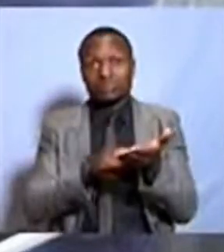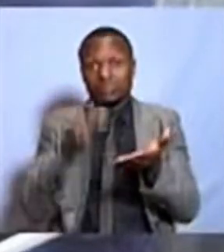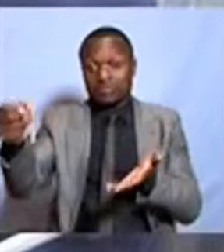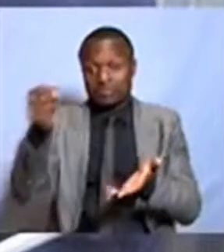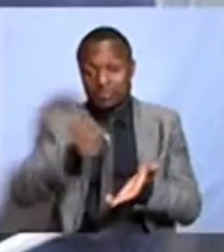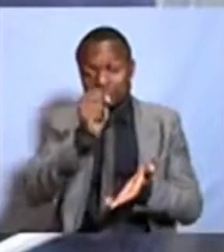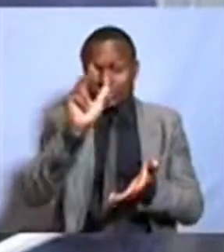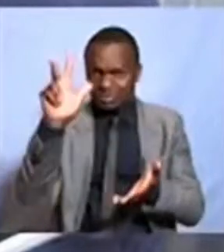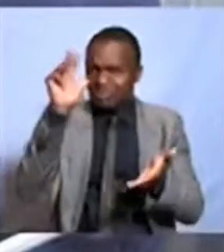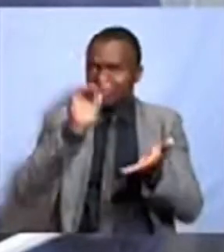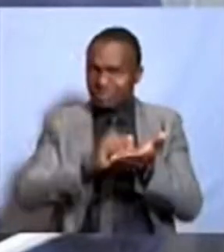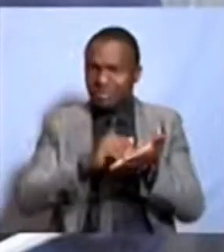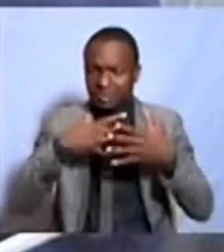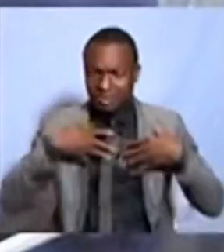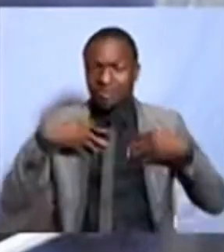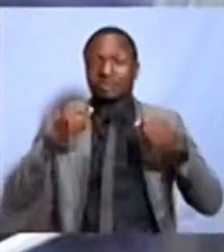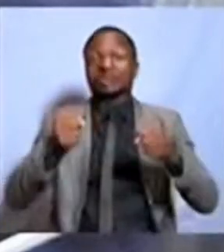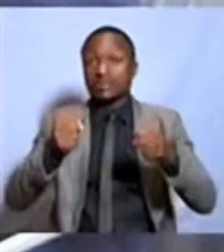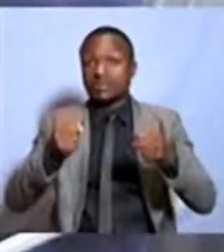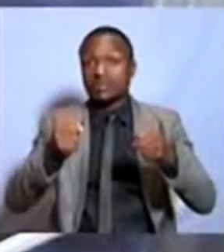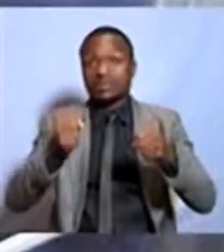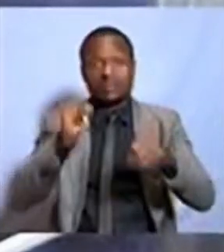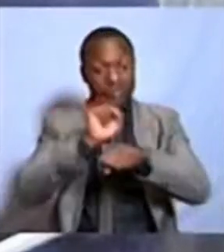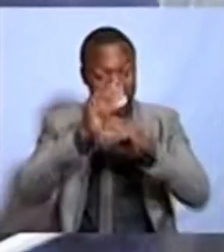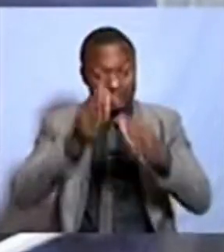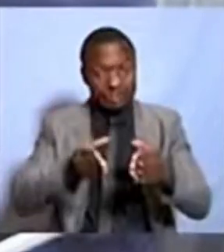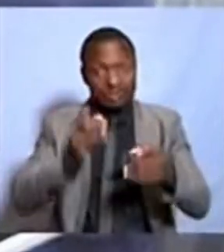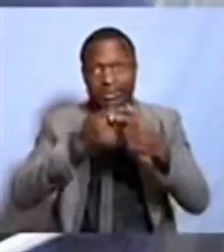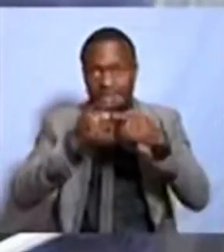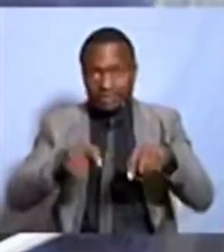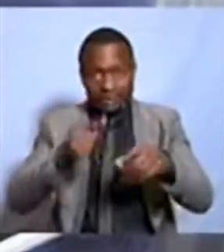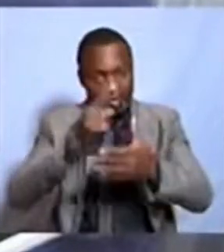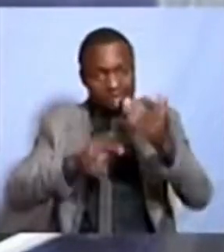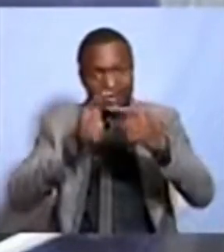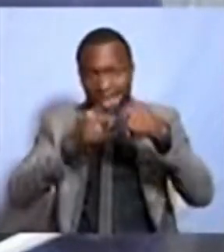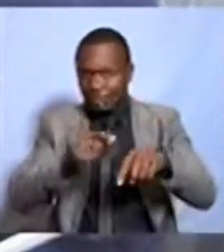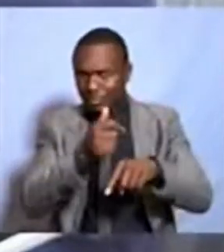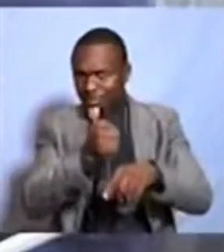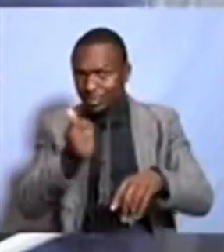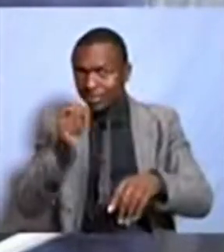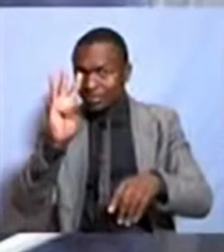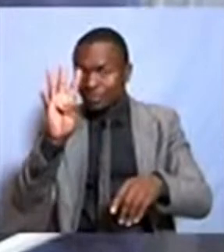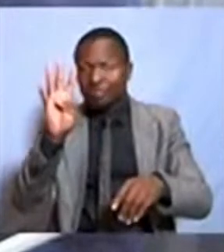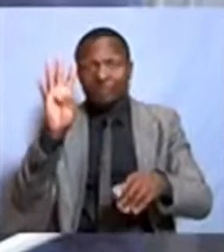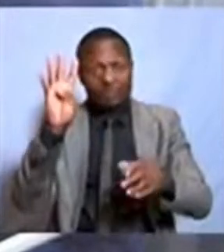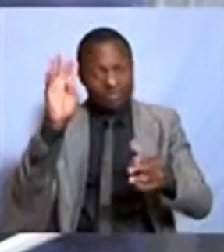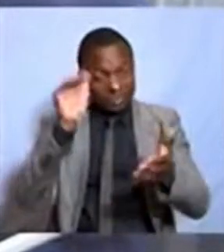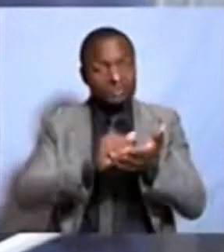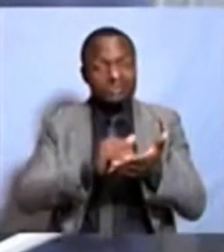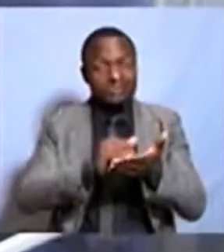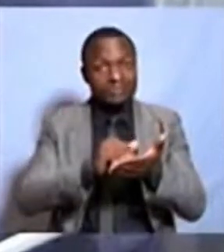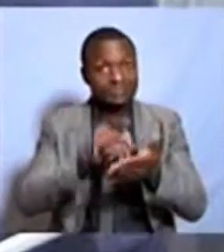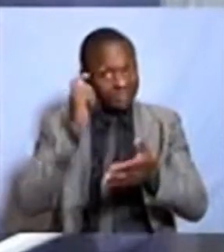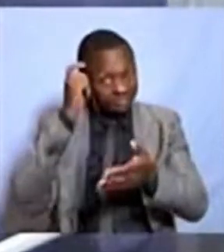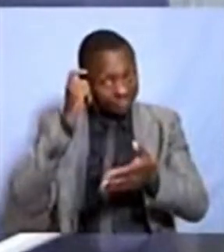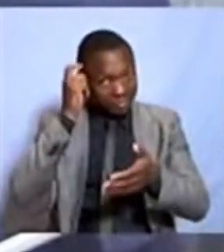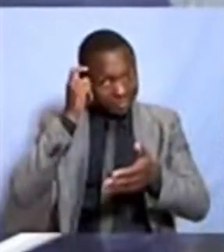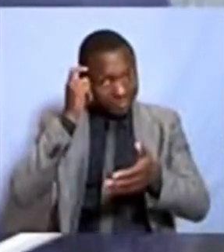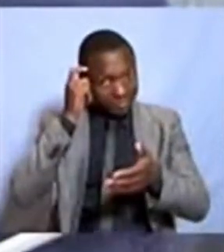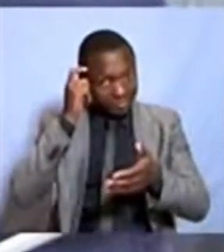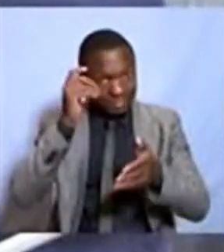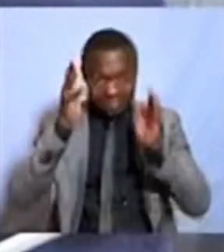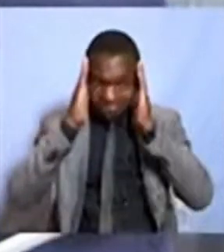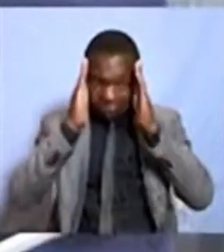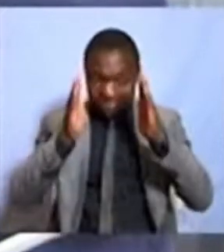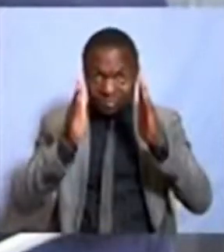of the 3,000 health personnel going to take place? And what will happen to the 4,000? So I think our emphasis, looking